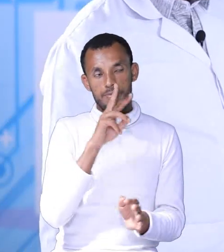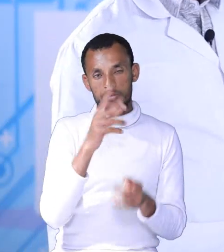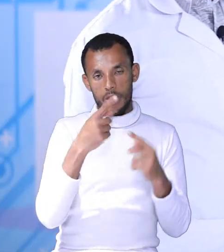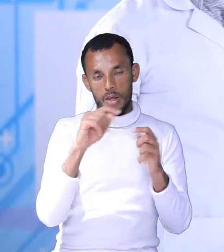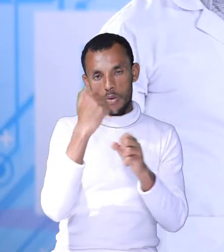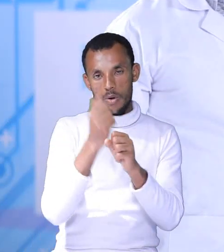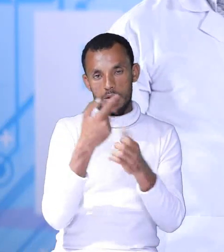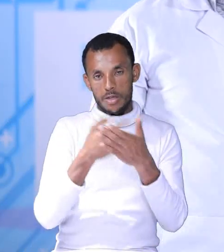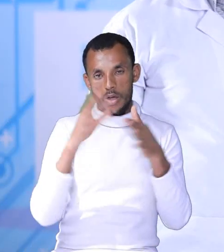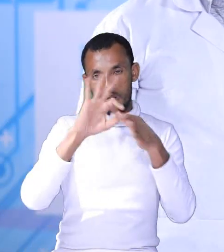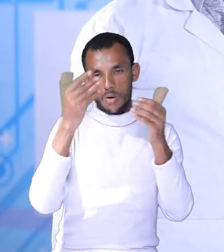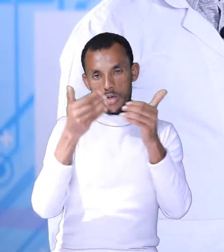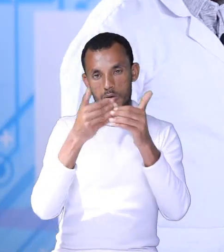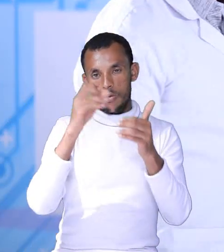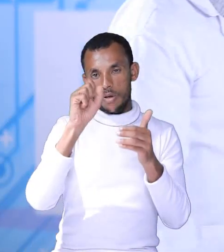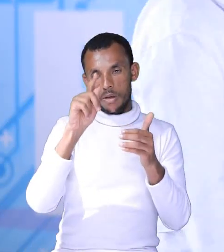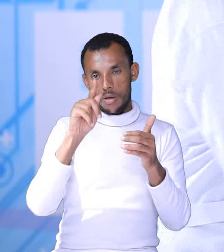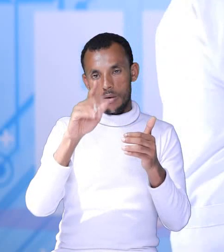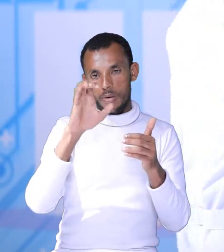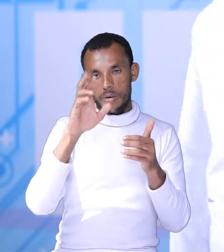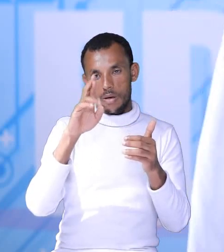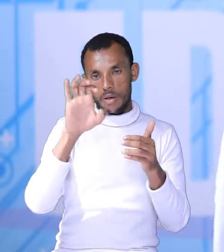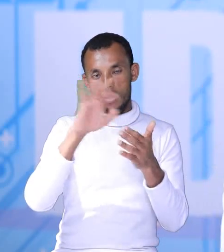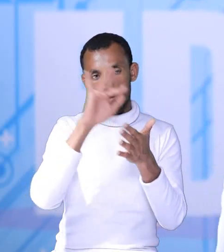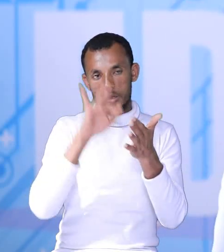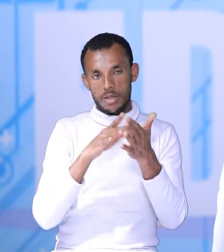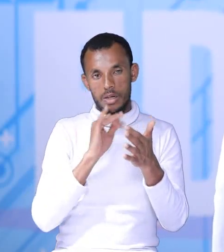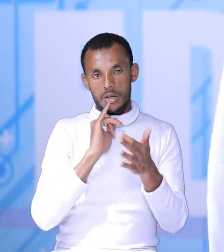Try to write the equation of a sphere whose center is